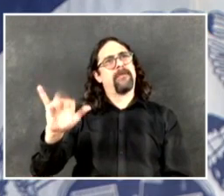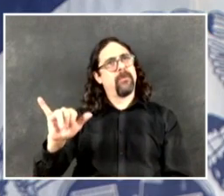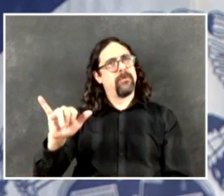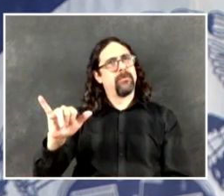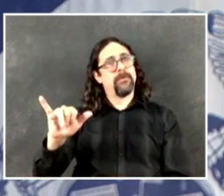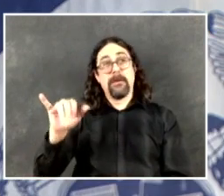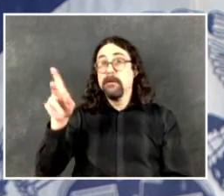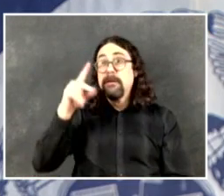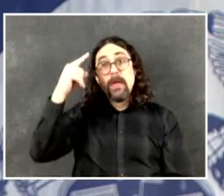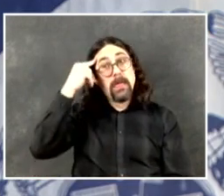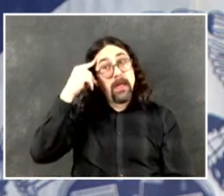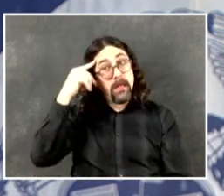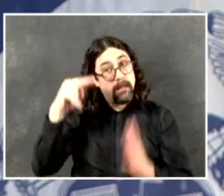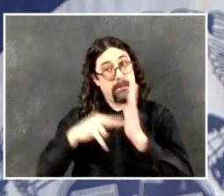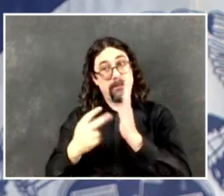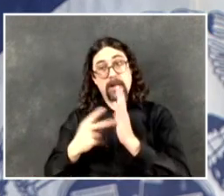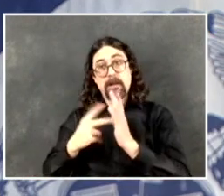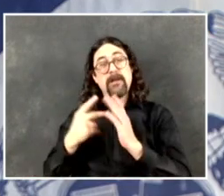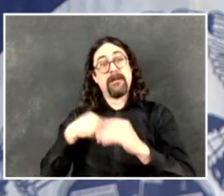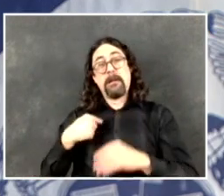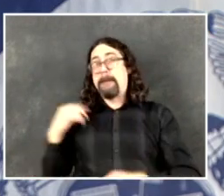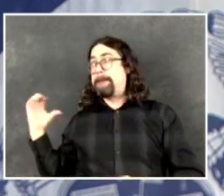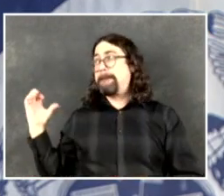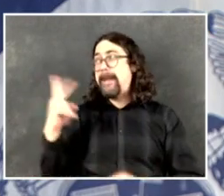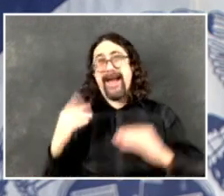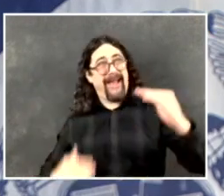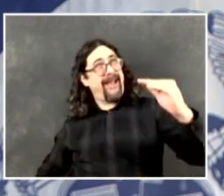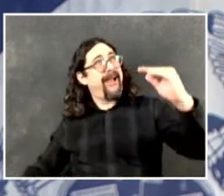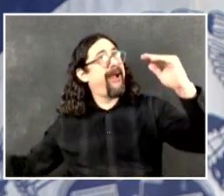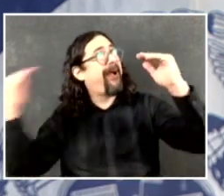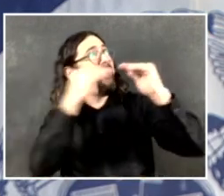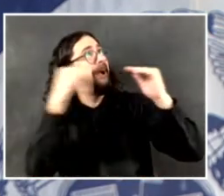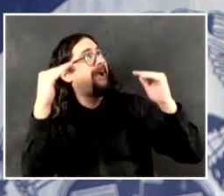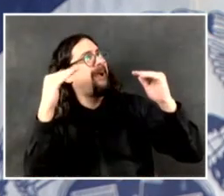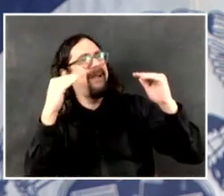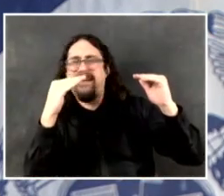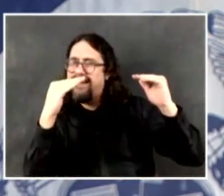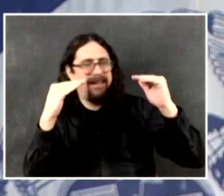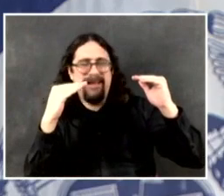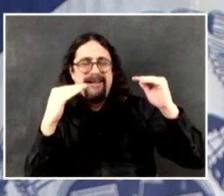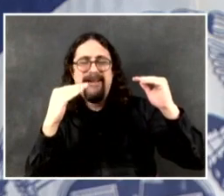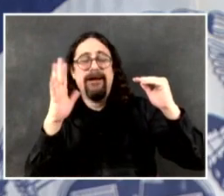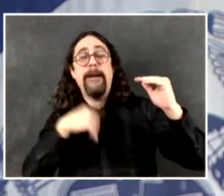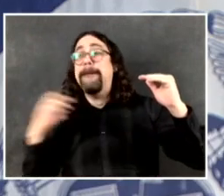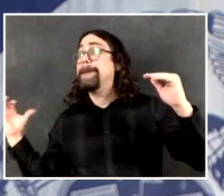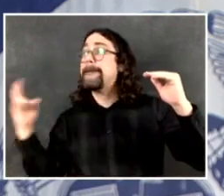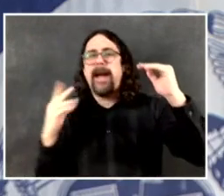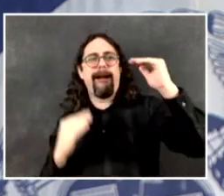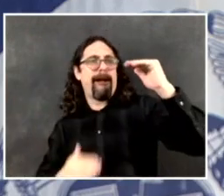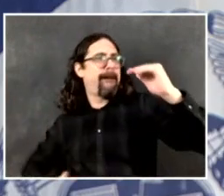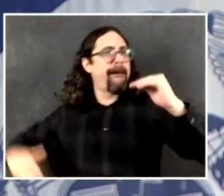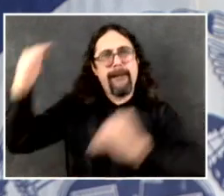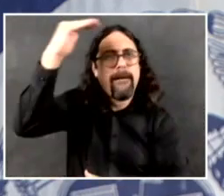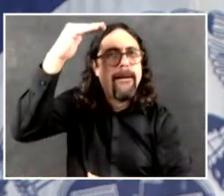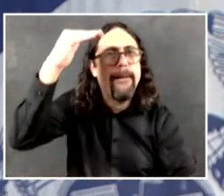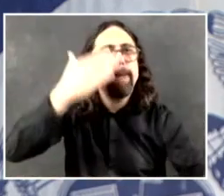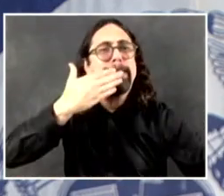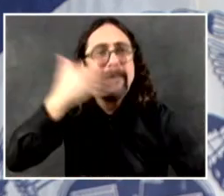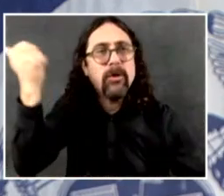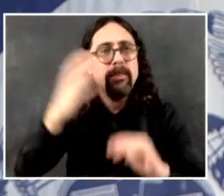And we have it in our power to do that, even as we're in the midst of this pain and this challenge.